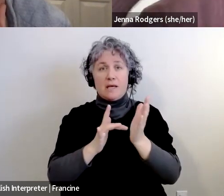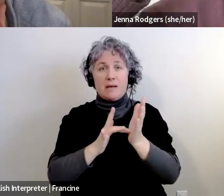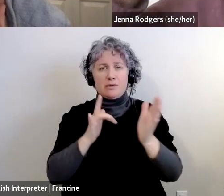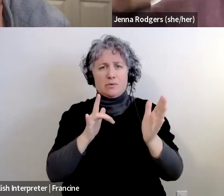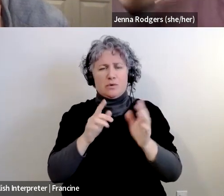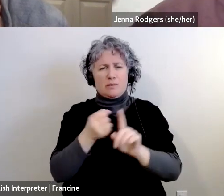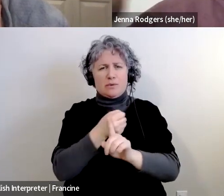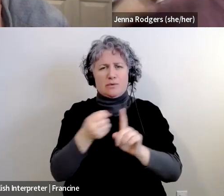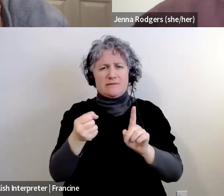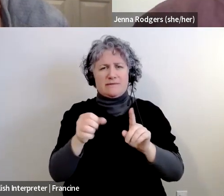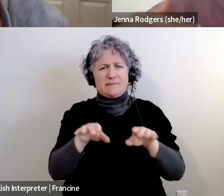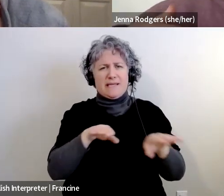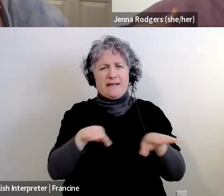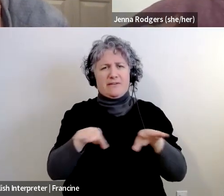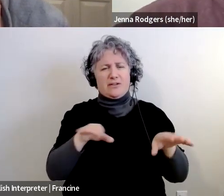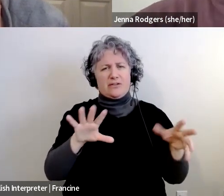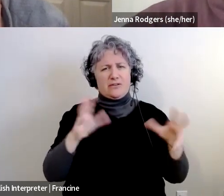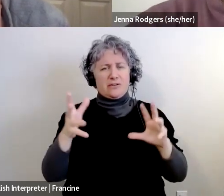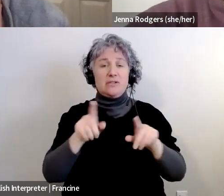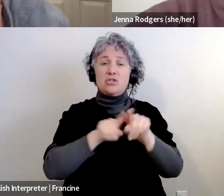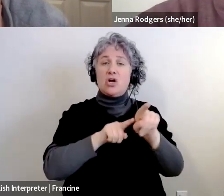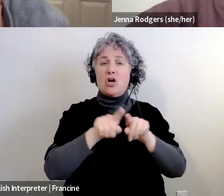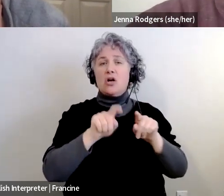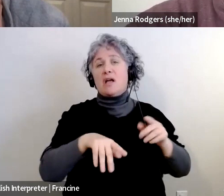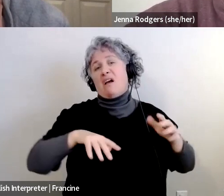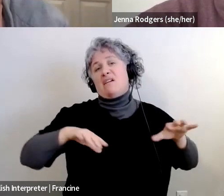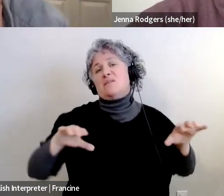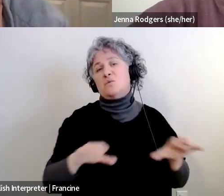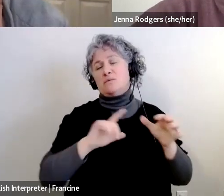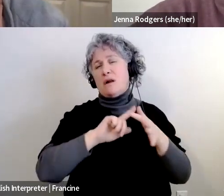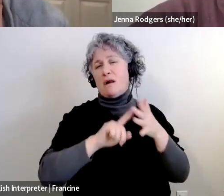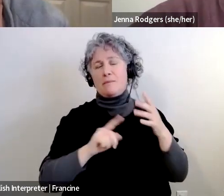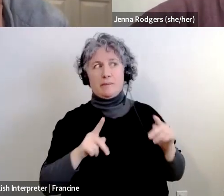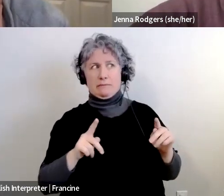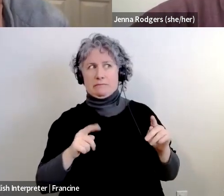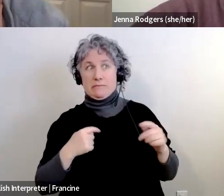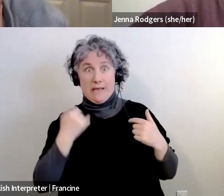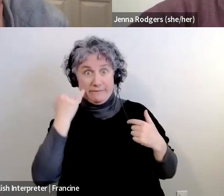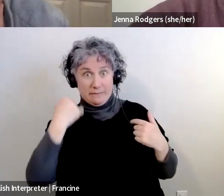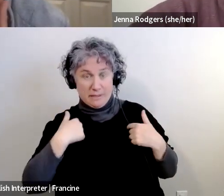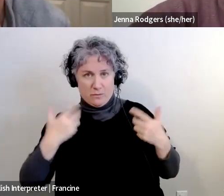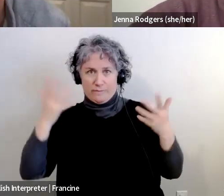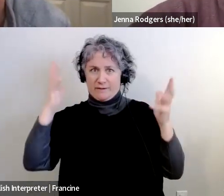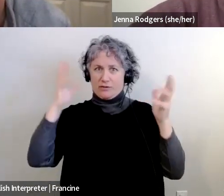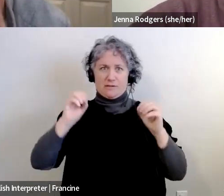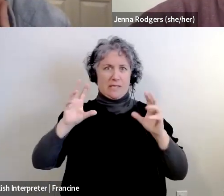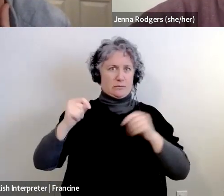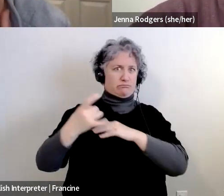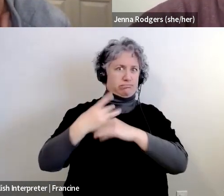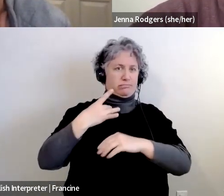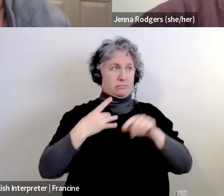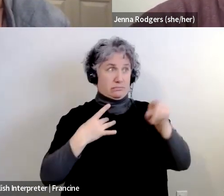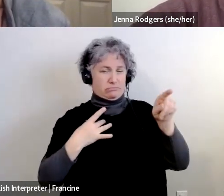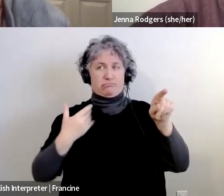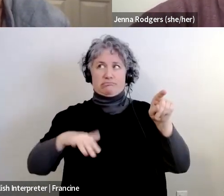behavior because they're the star. They can get away with certain things that other people might not be able to get away with. And